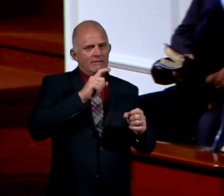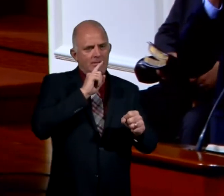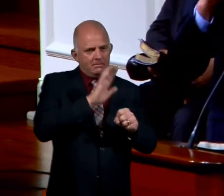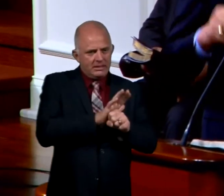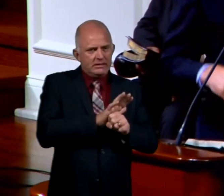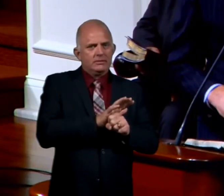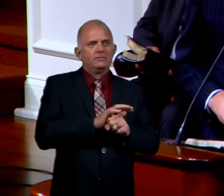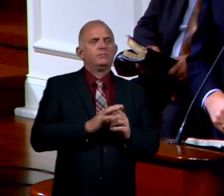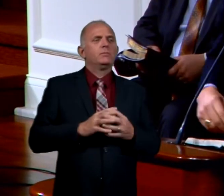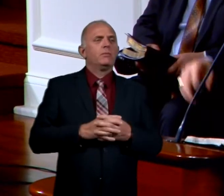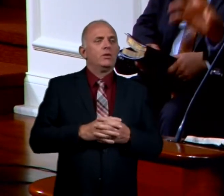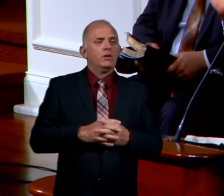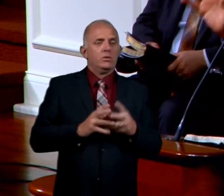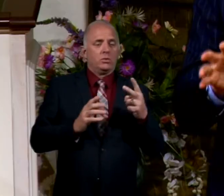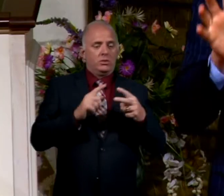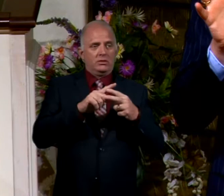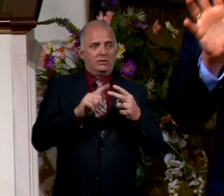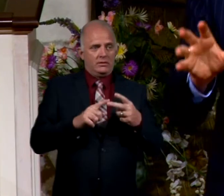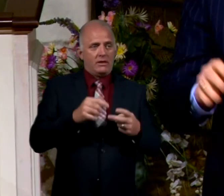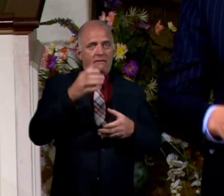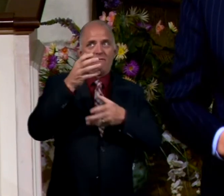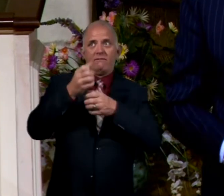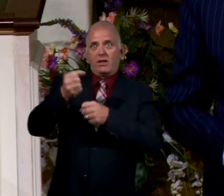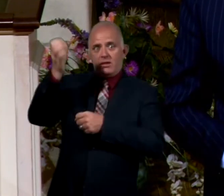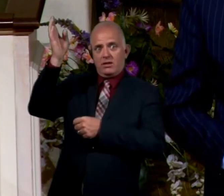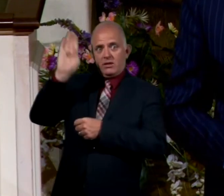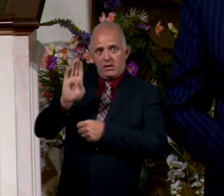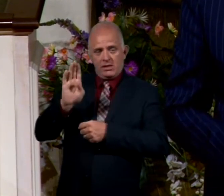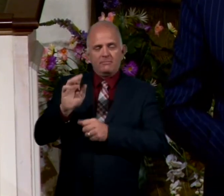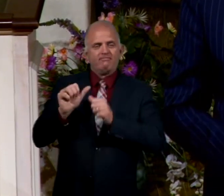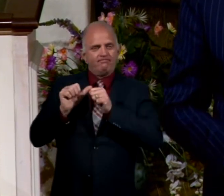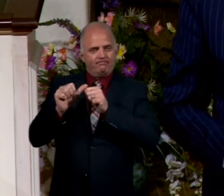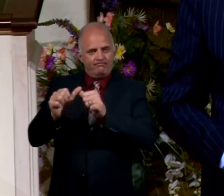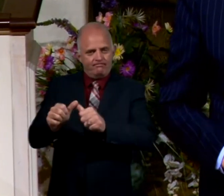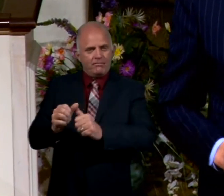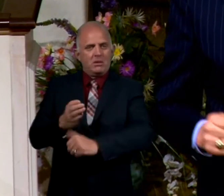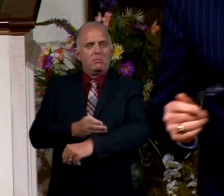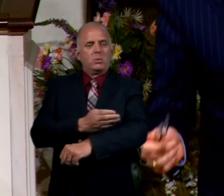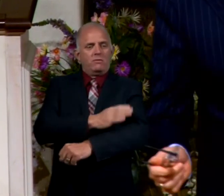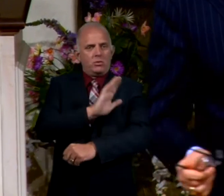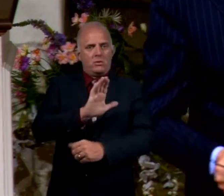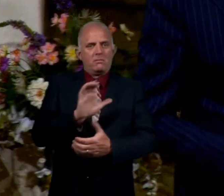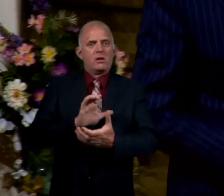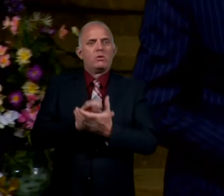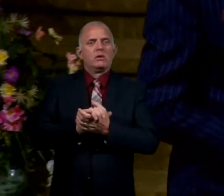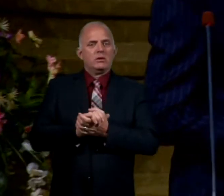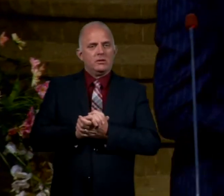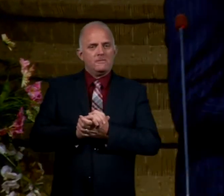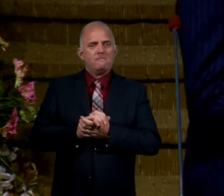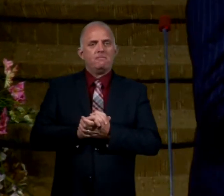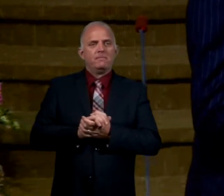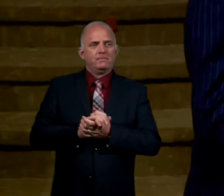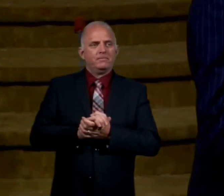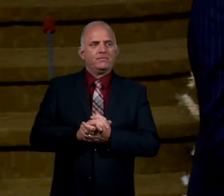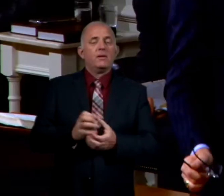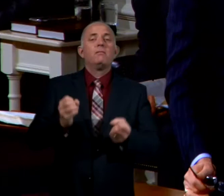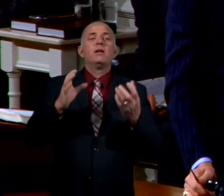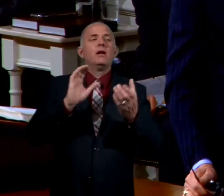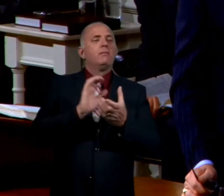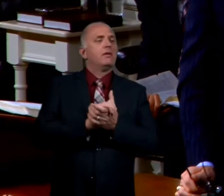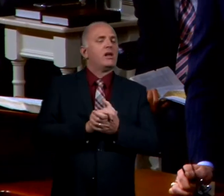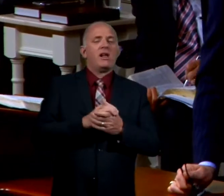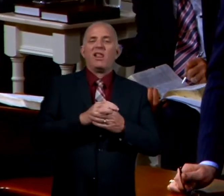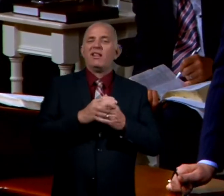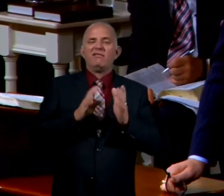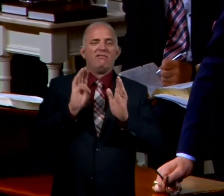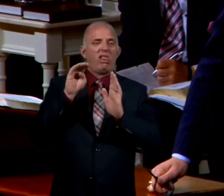two things. Have faith in God and determine to keep working on your marriage. The reason many marriages do not work, there's two reasons.